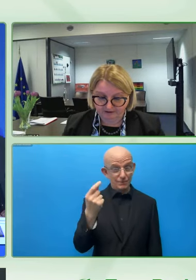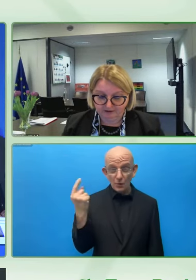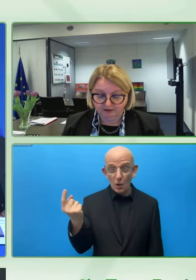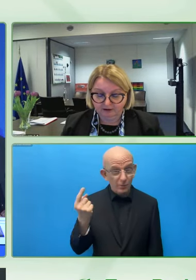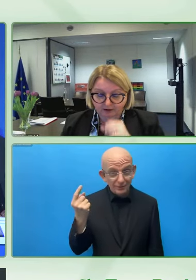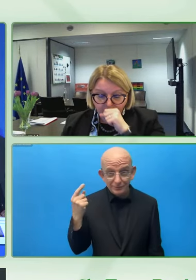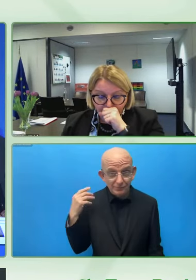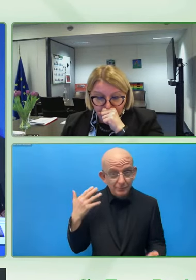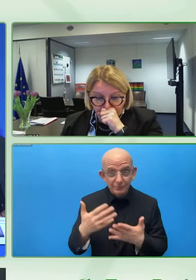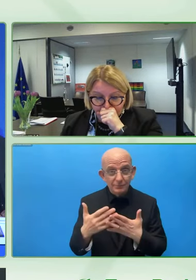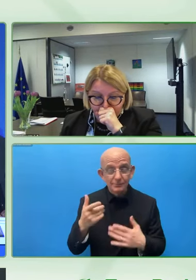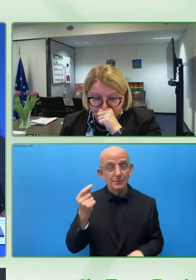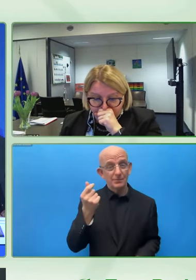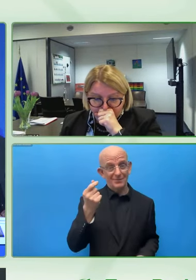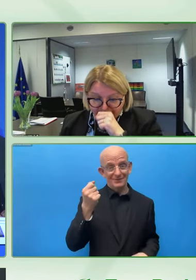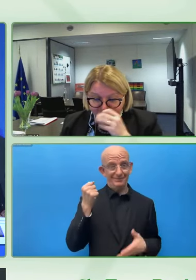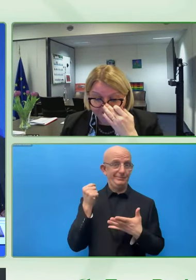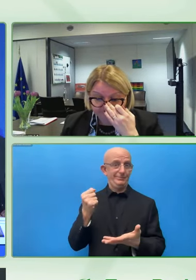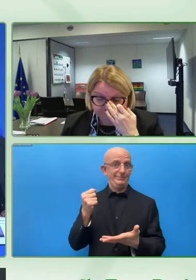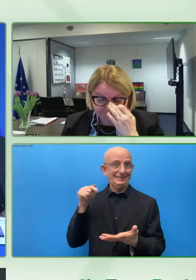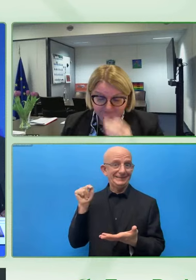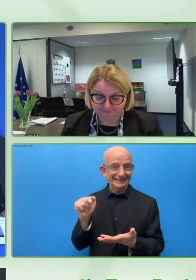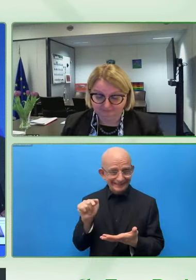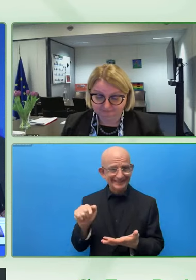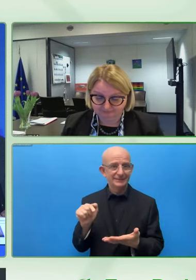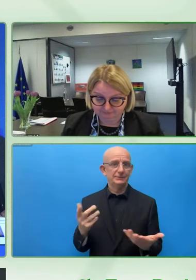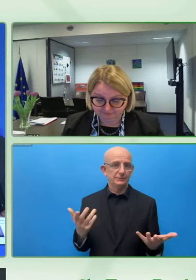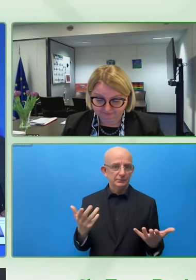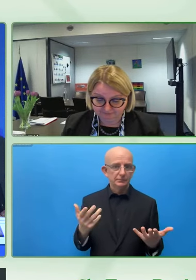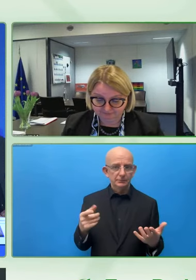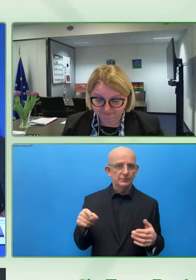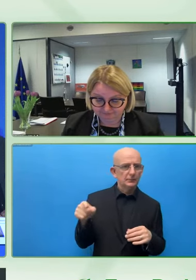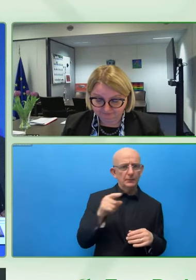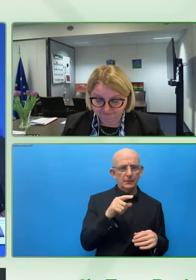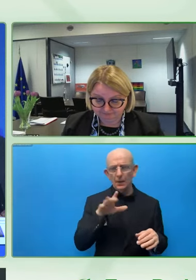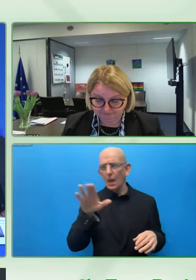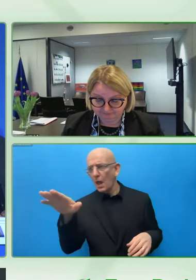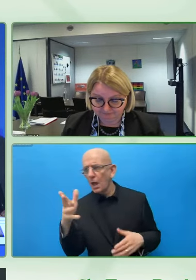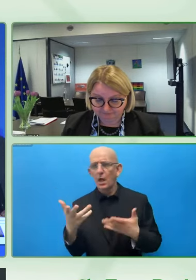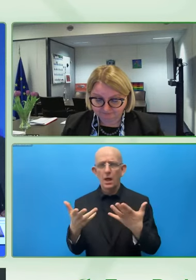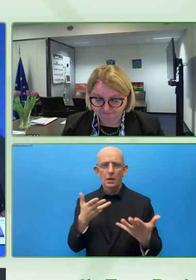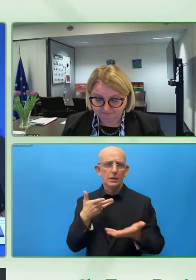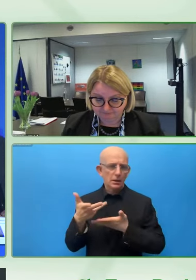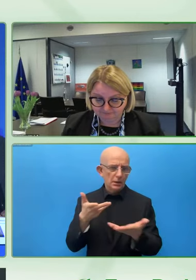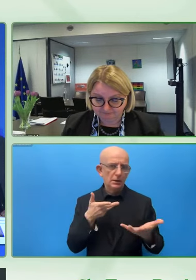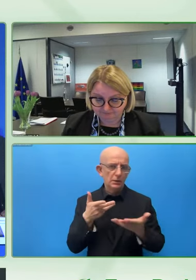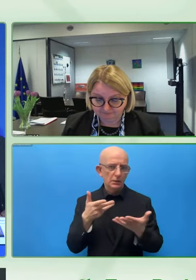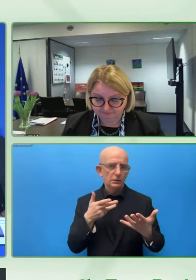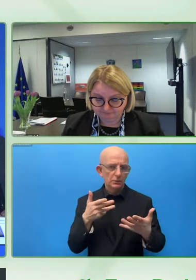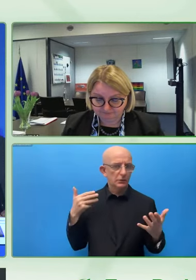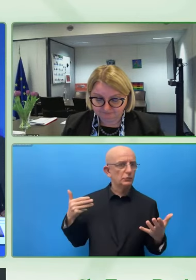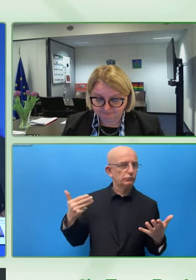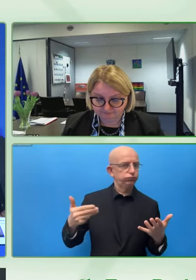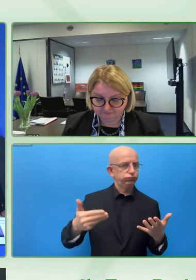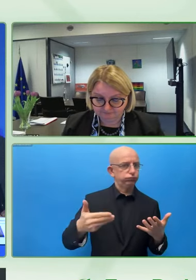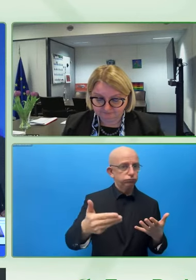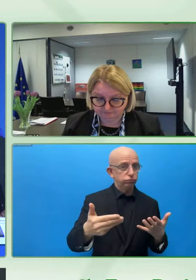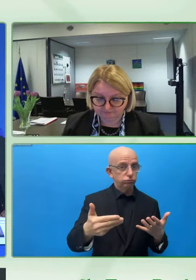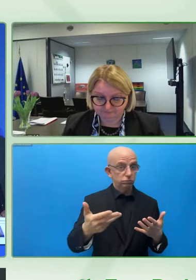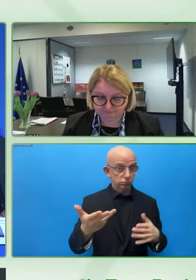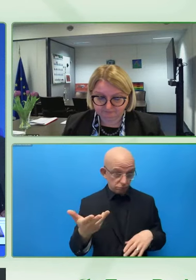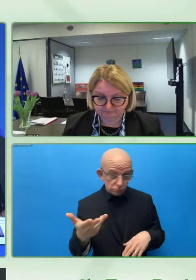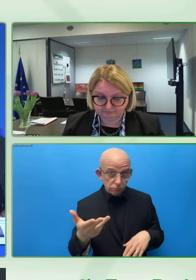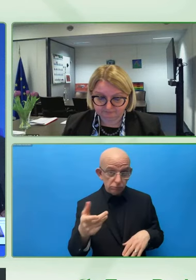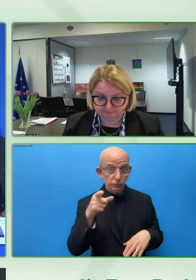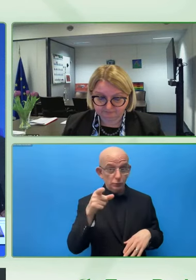are you familiar with this thematic imbalance from your own countries, and how did